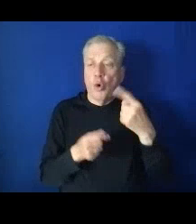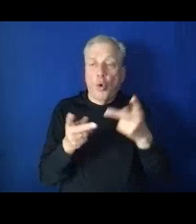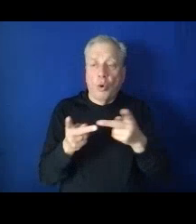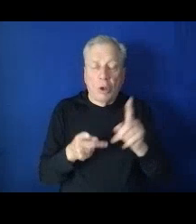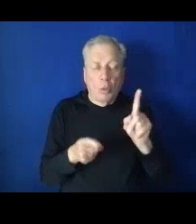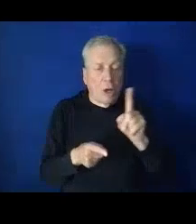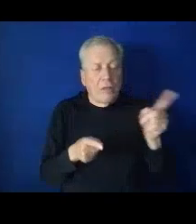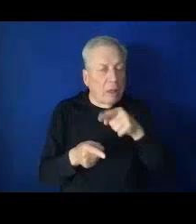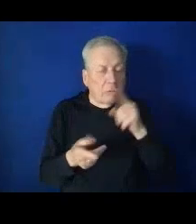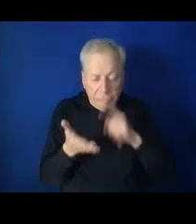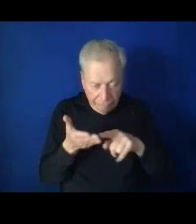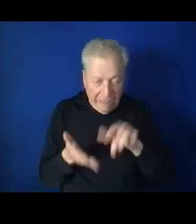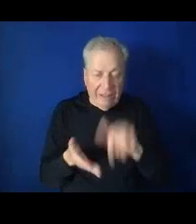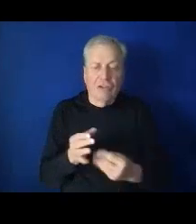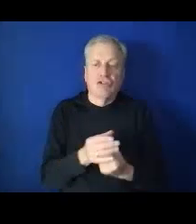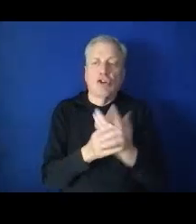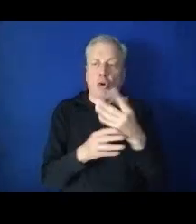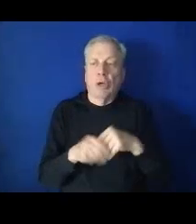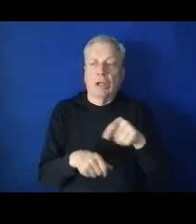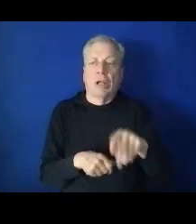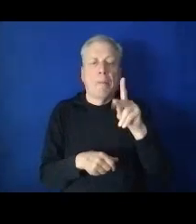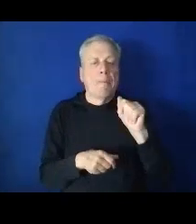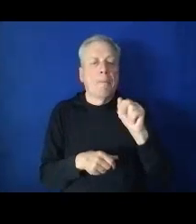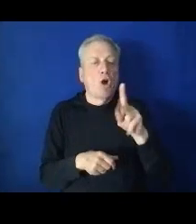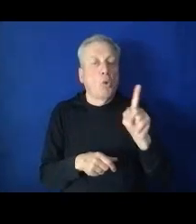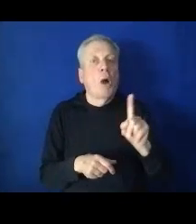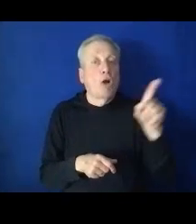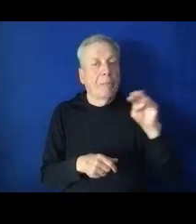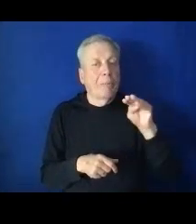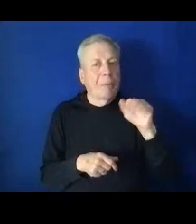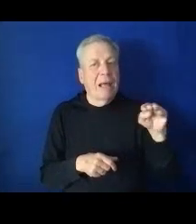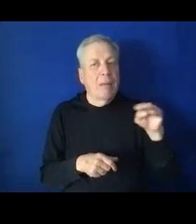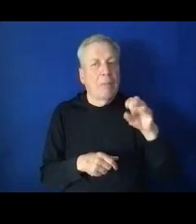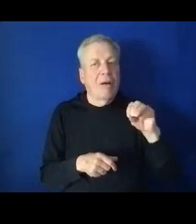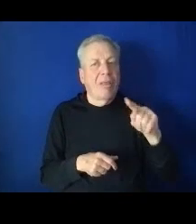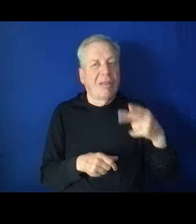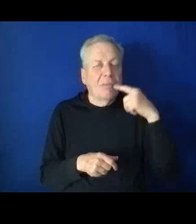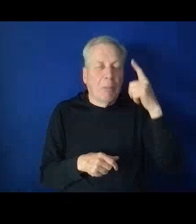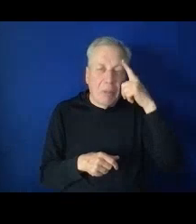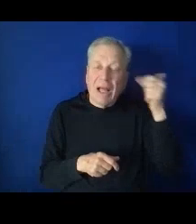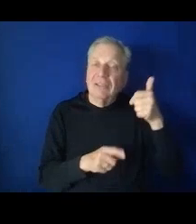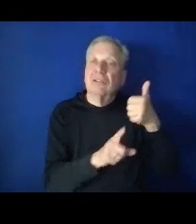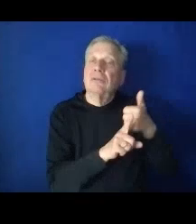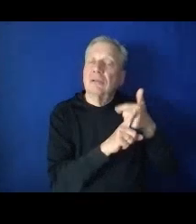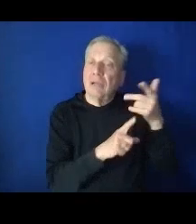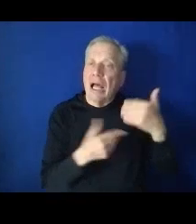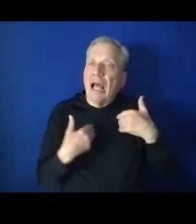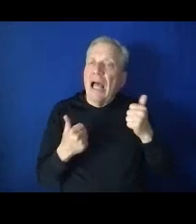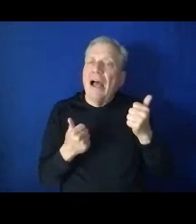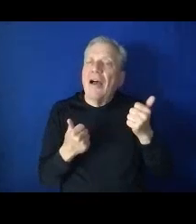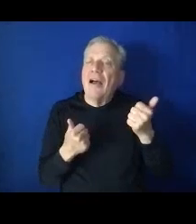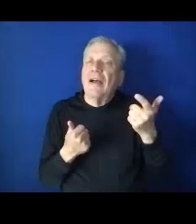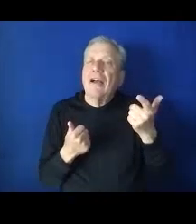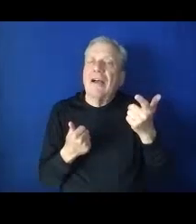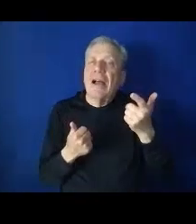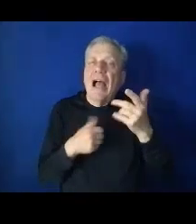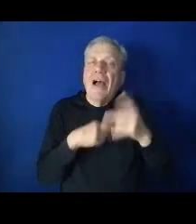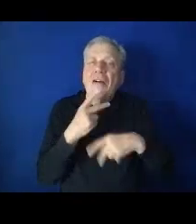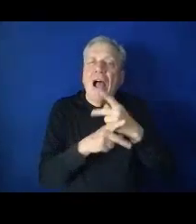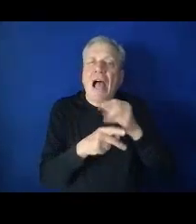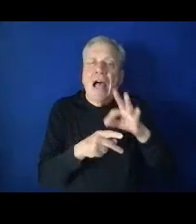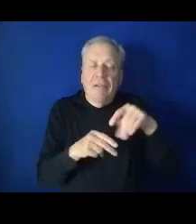growing in the park was in Mammoth. And that was because it has a bit of a travertine pump.